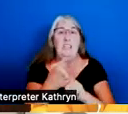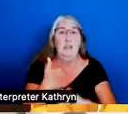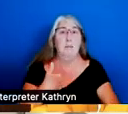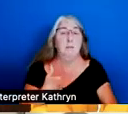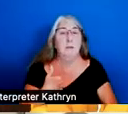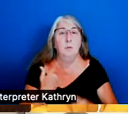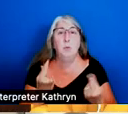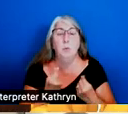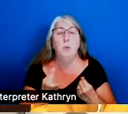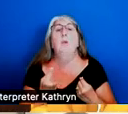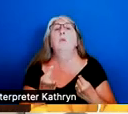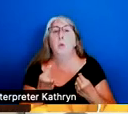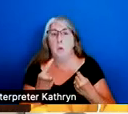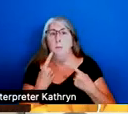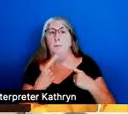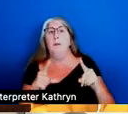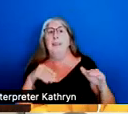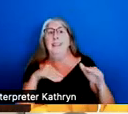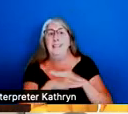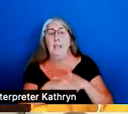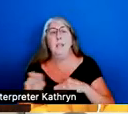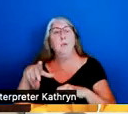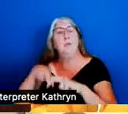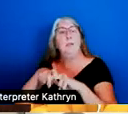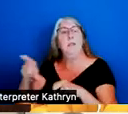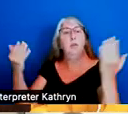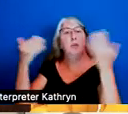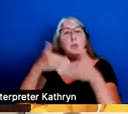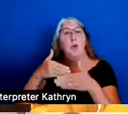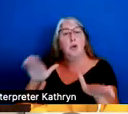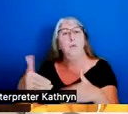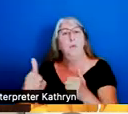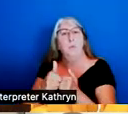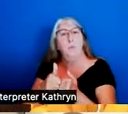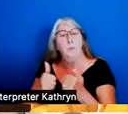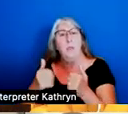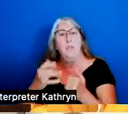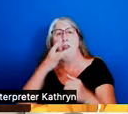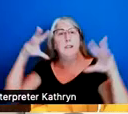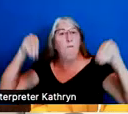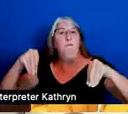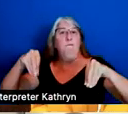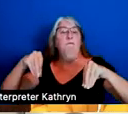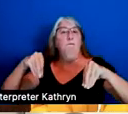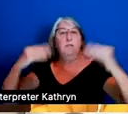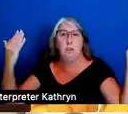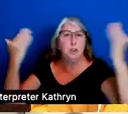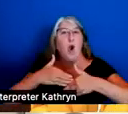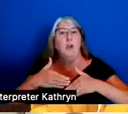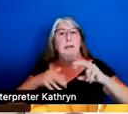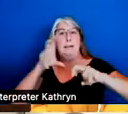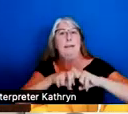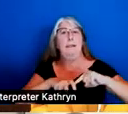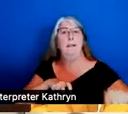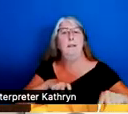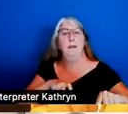when I got inside, he was sitting in the dark of the room with the dark lights out. And